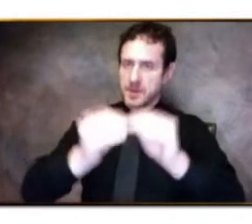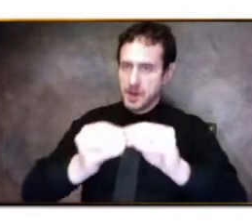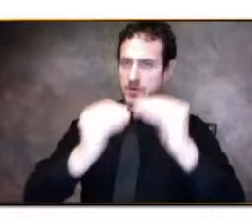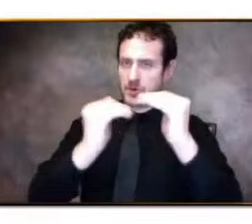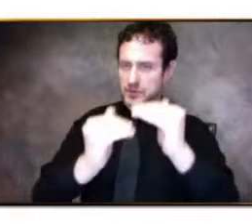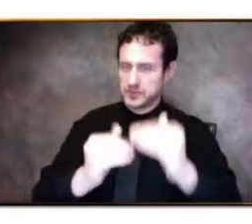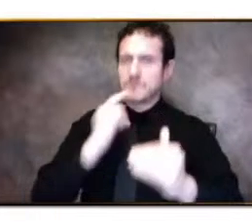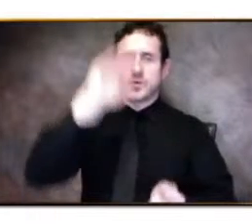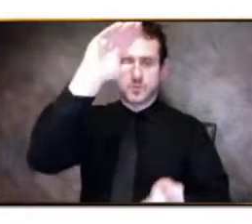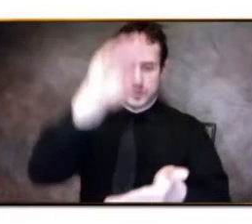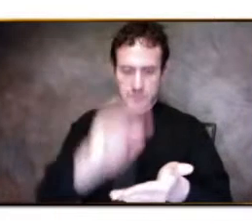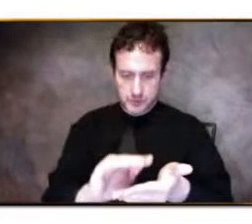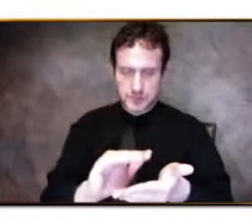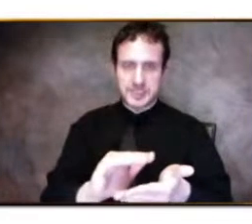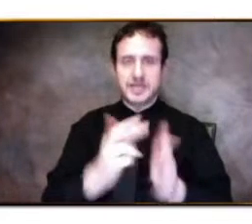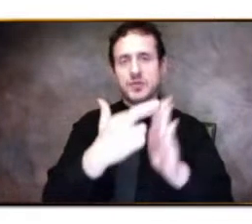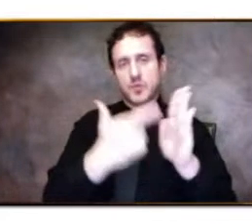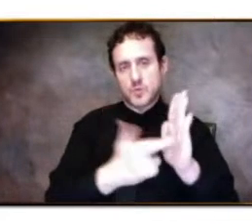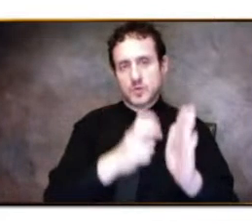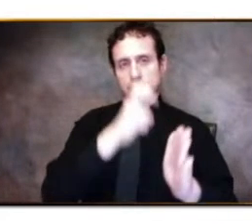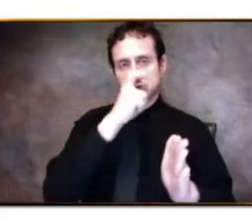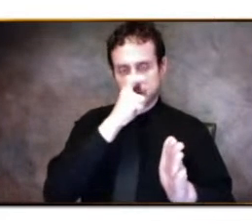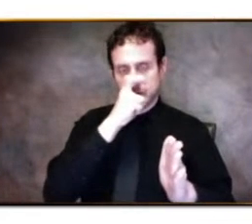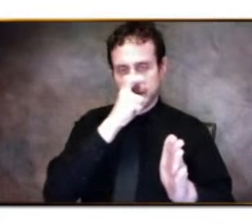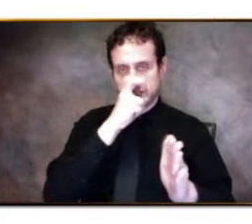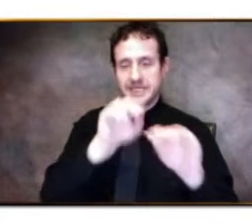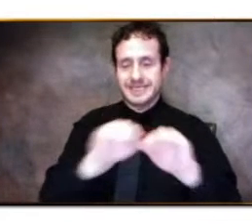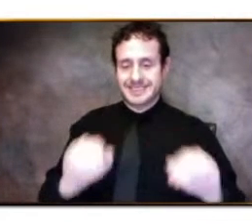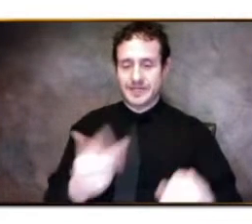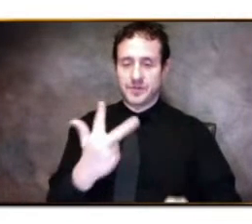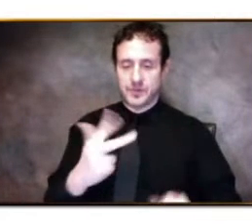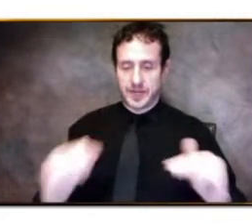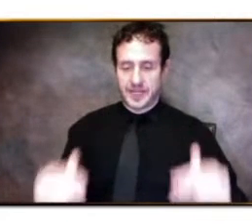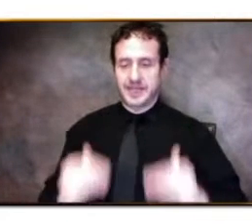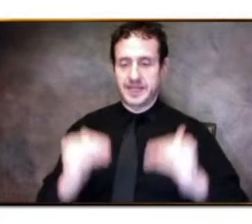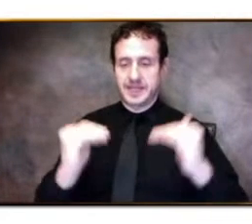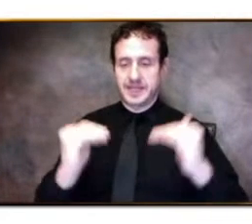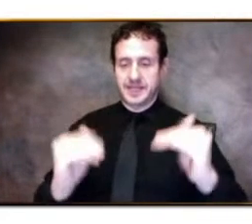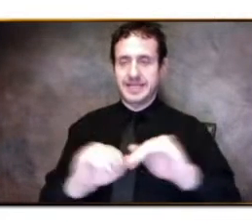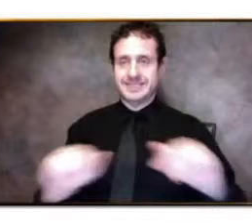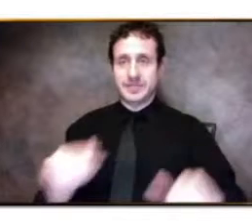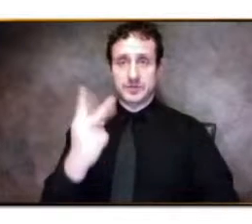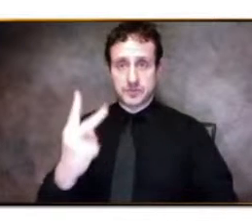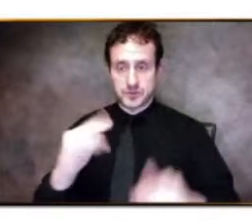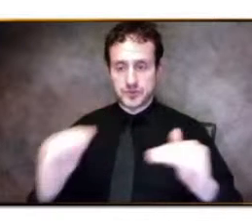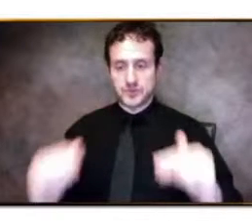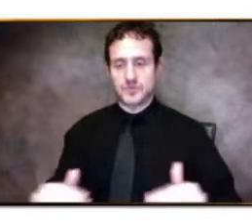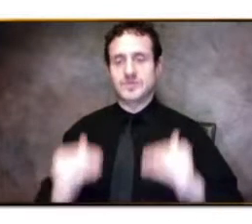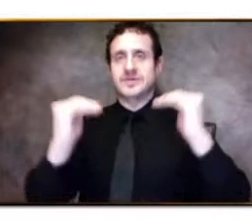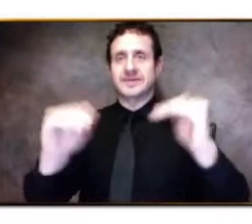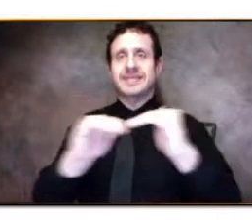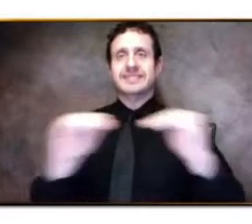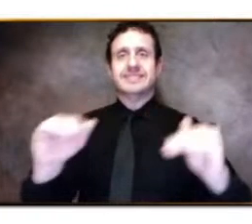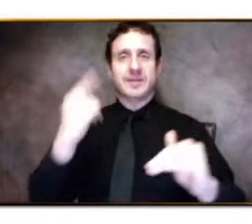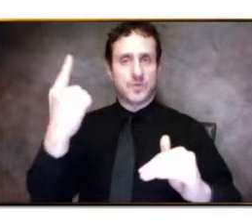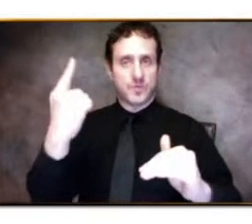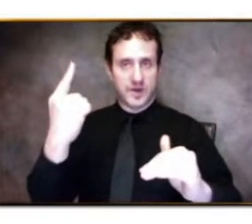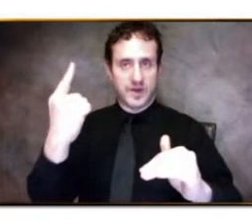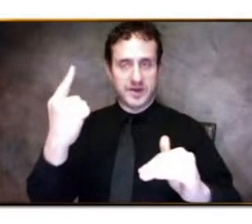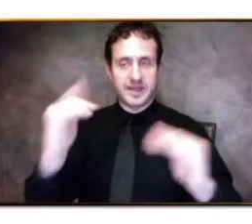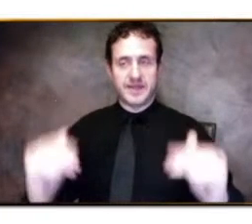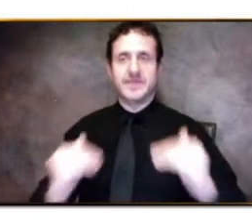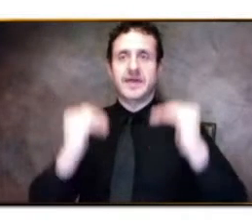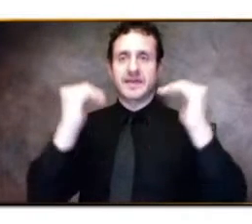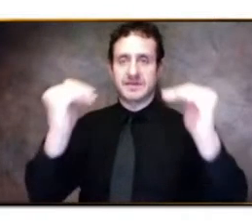basis from Tier 3 to Tier 2, Tier 2 to Tier 1, and then back to the Phase